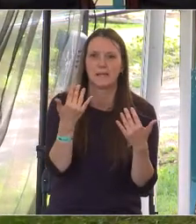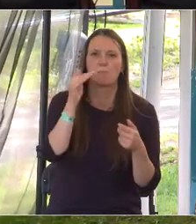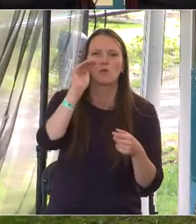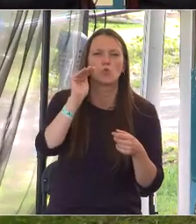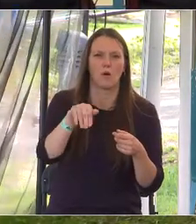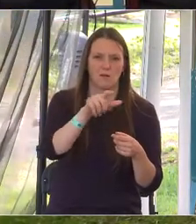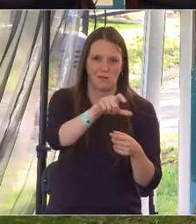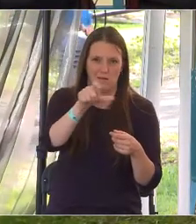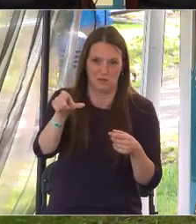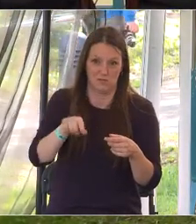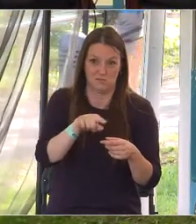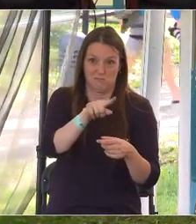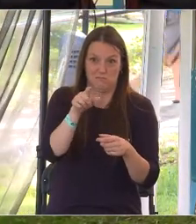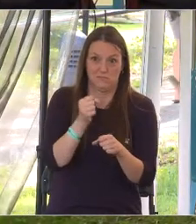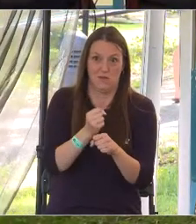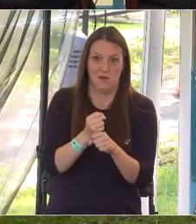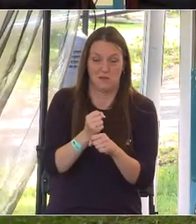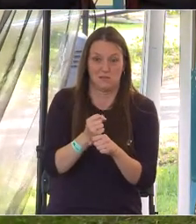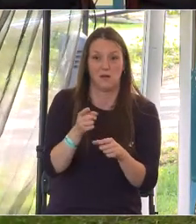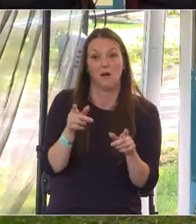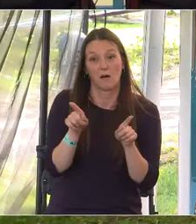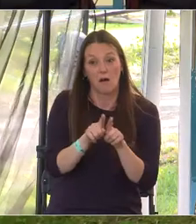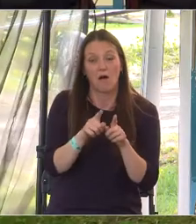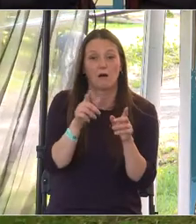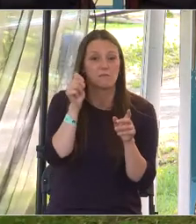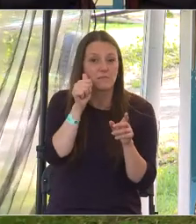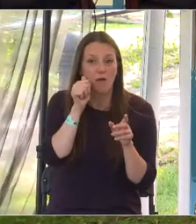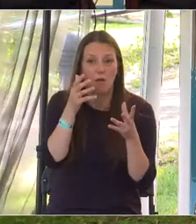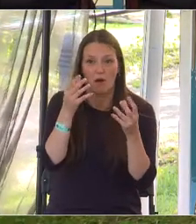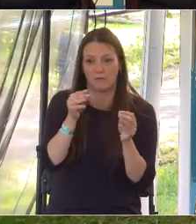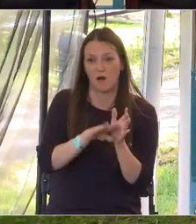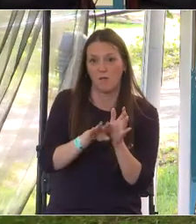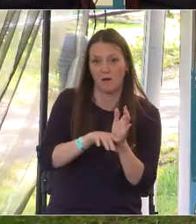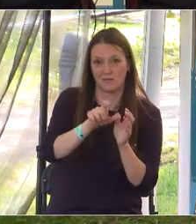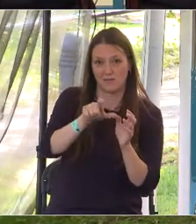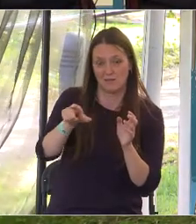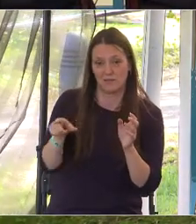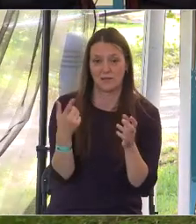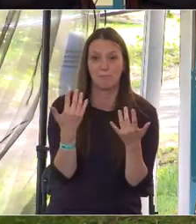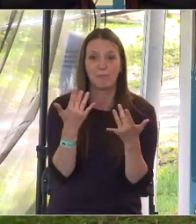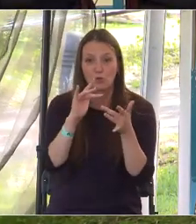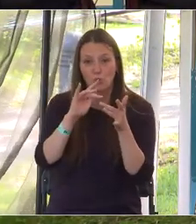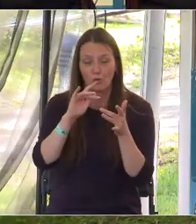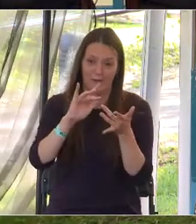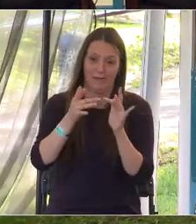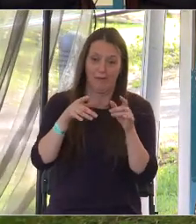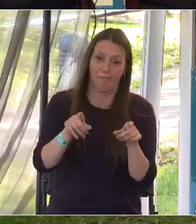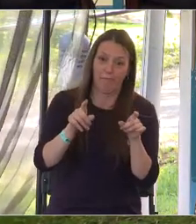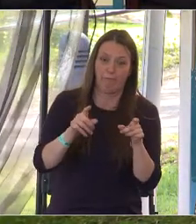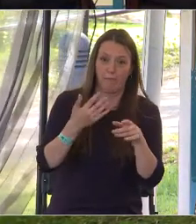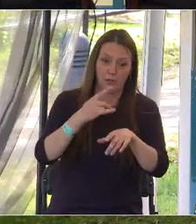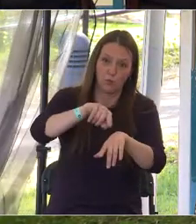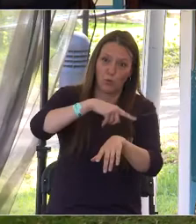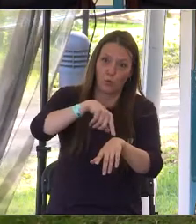to see something just like the everyday people that were spending hours and hours on the internet every day, and